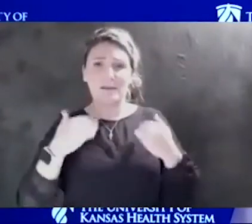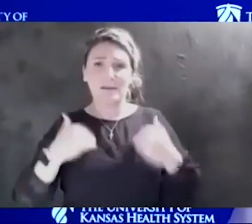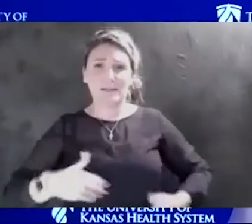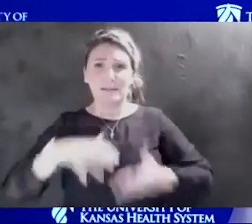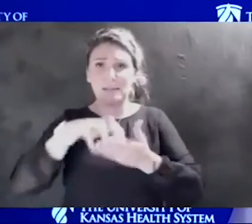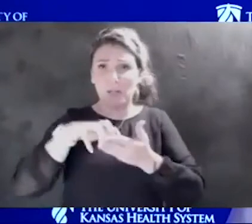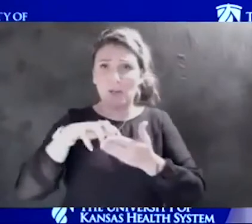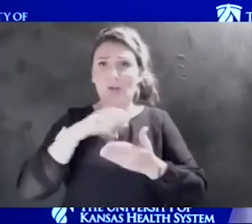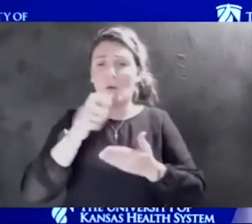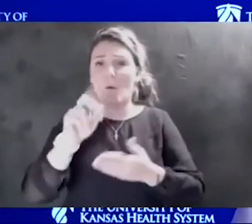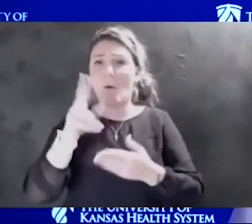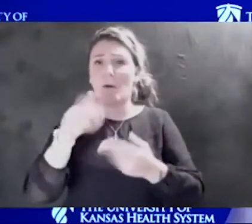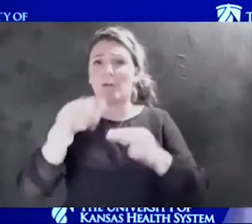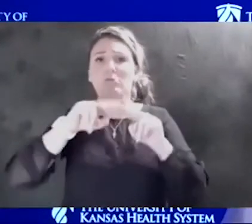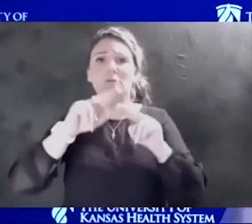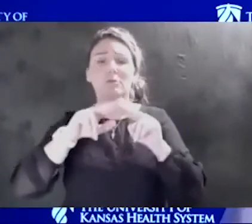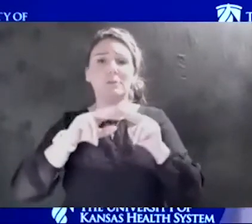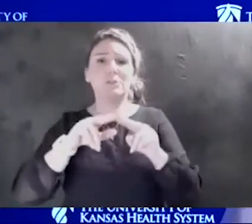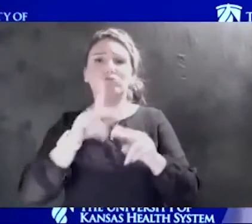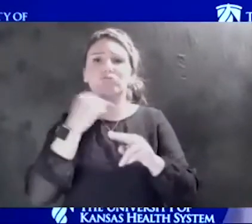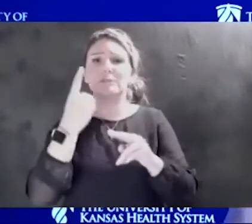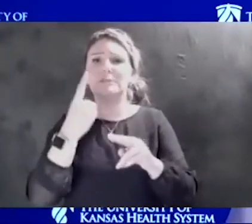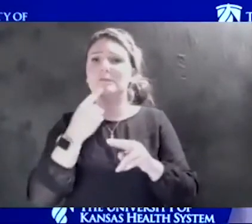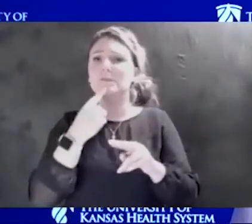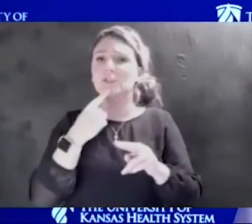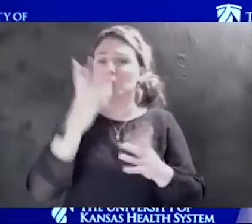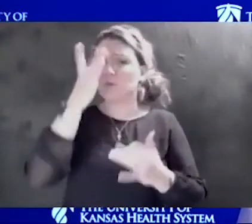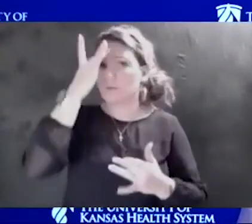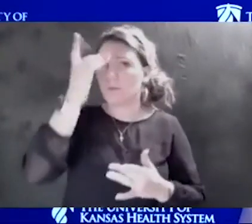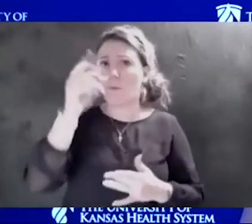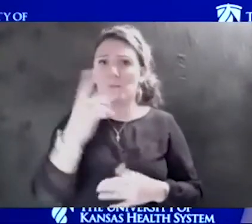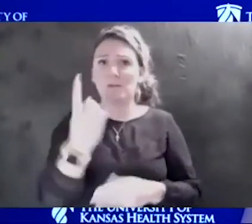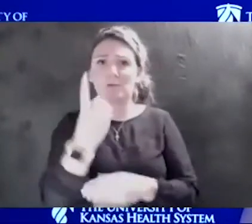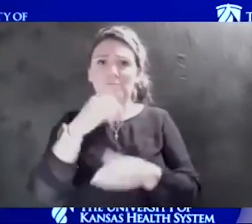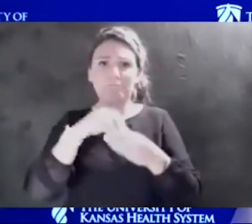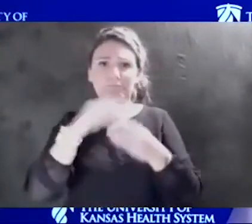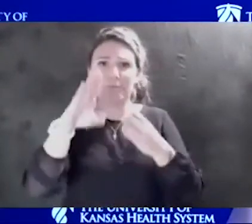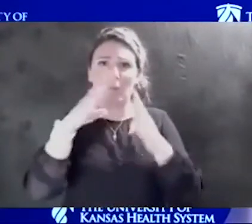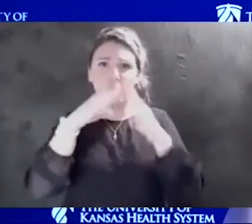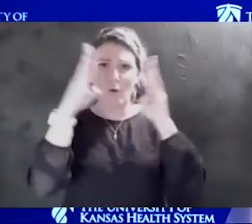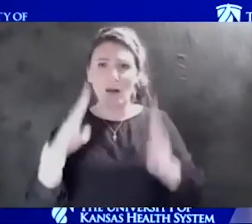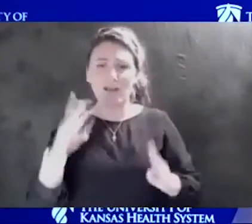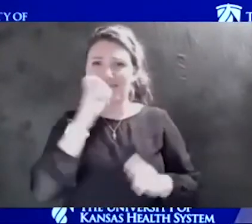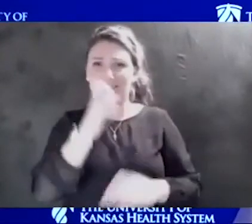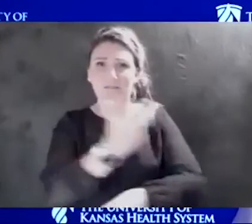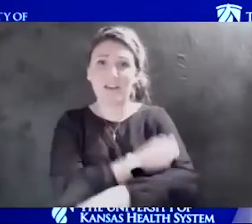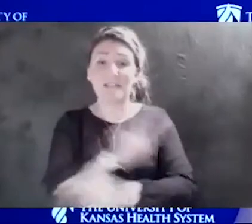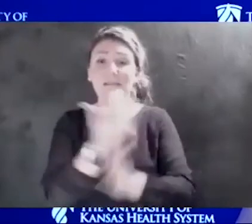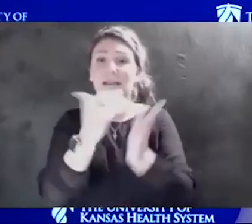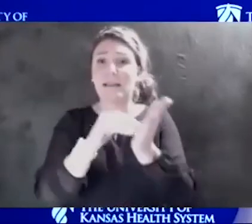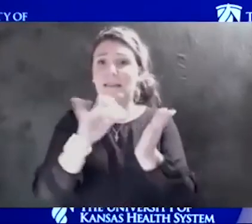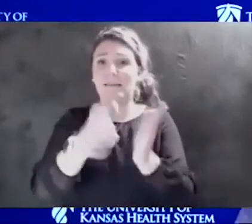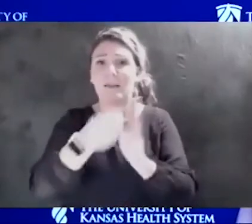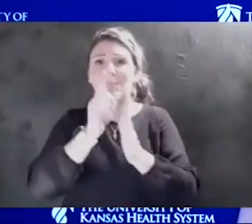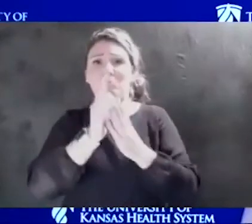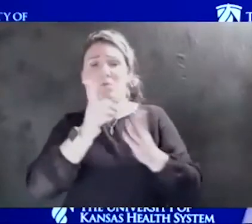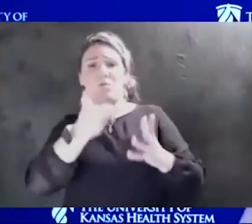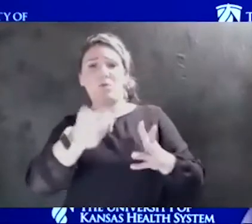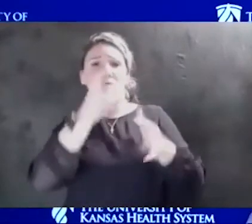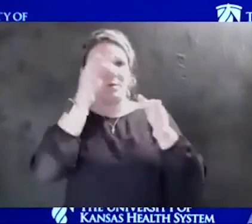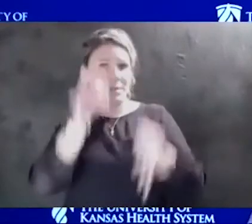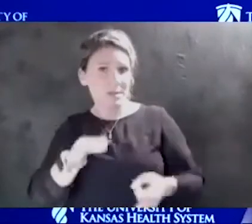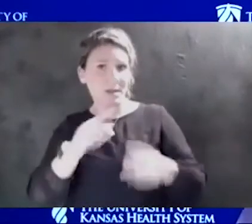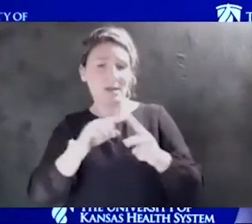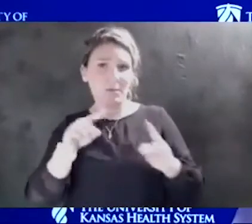severe disease, or if someone in their household is unvaccinated. Again, at that point, you may choose to do that. The guidance really